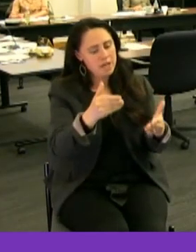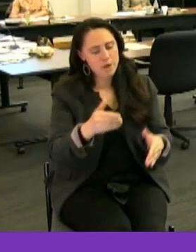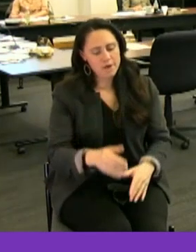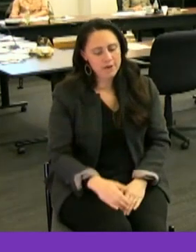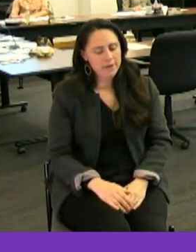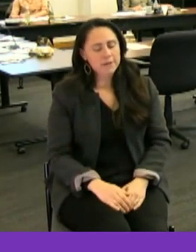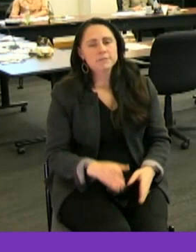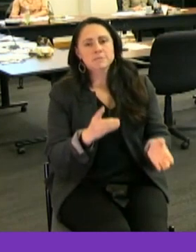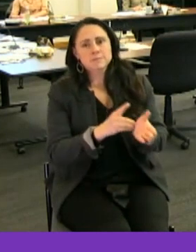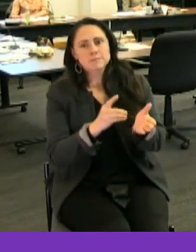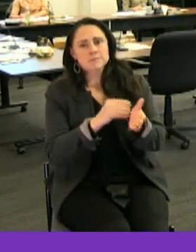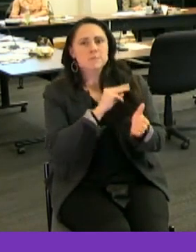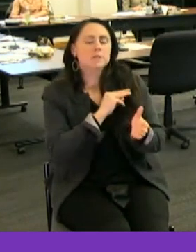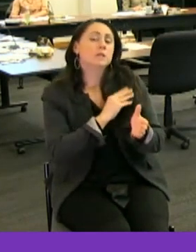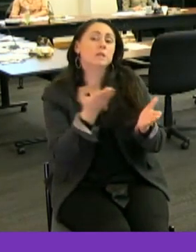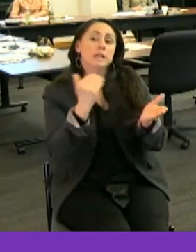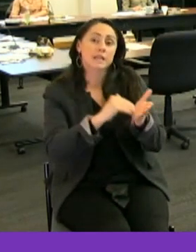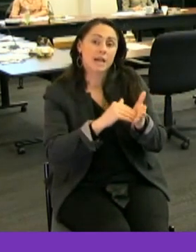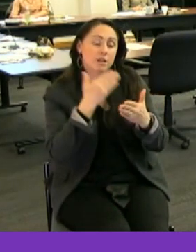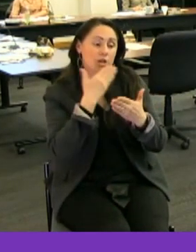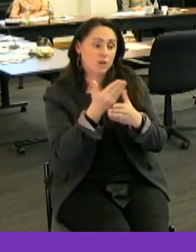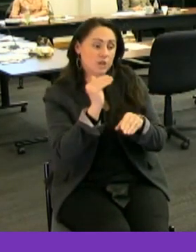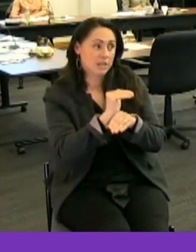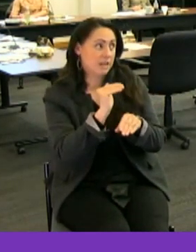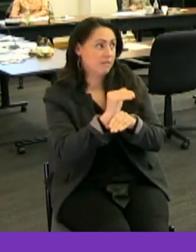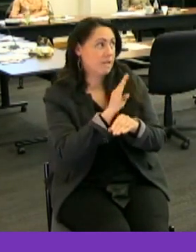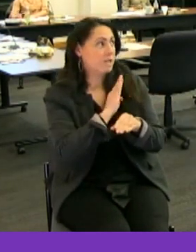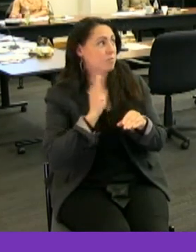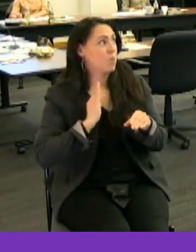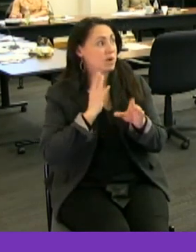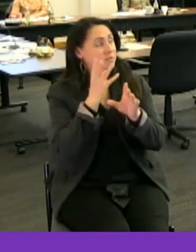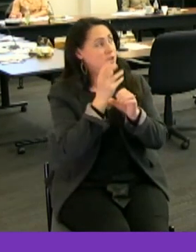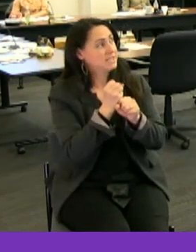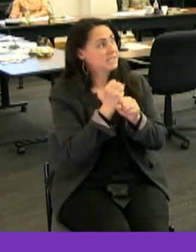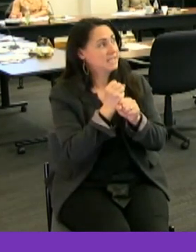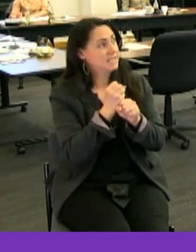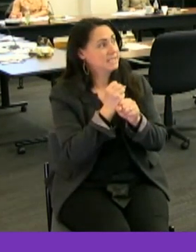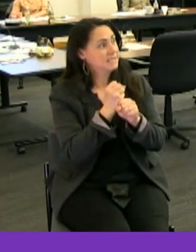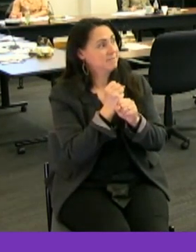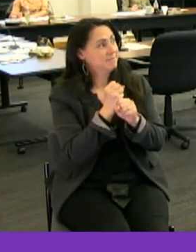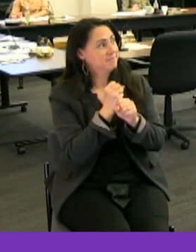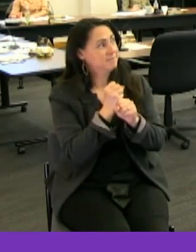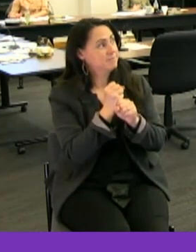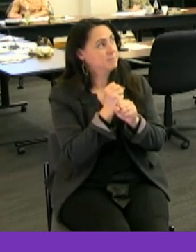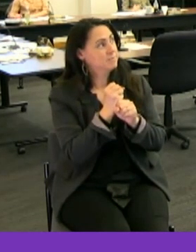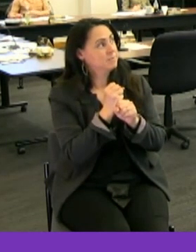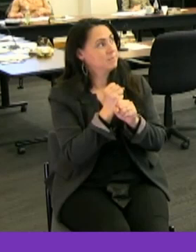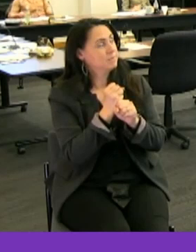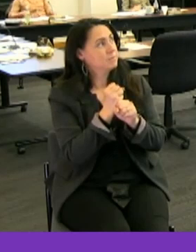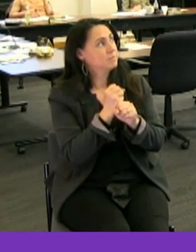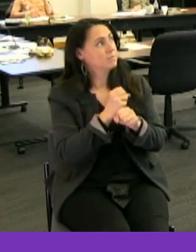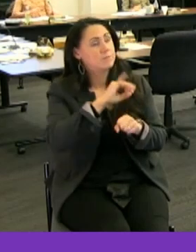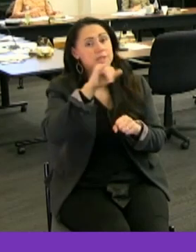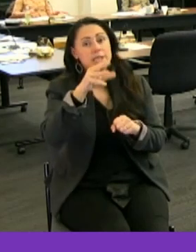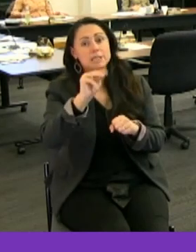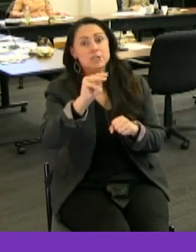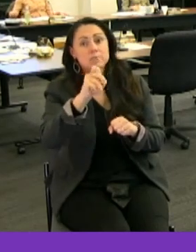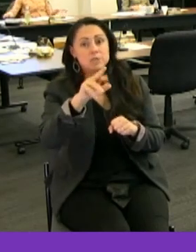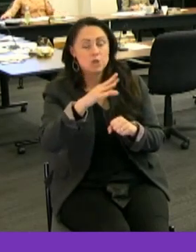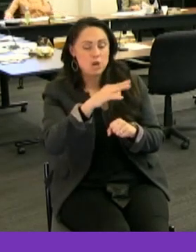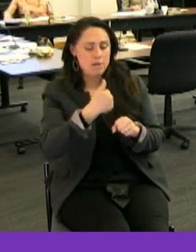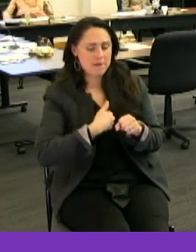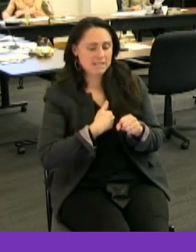Dr. Mitchell. And once again, good evening, Board of Trustees. Good evening. So Jim Sir and I have completed some